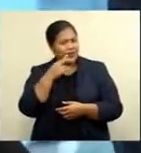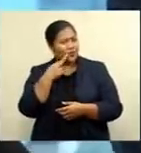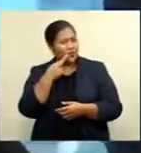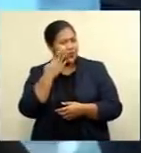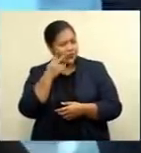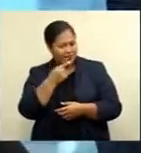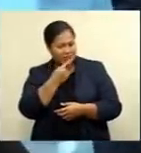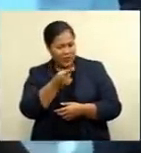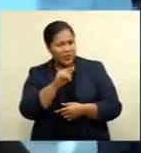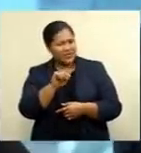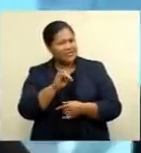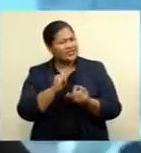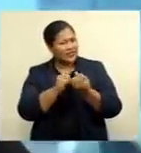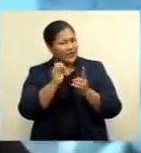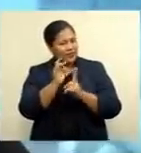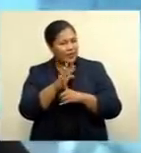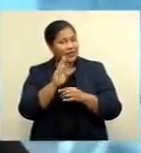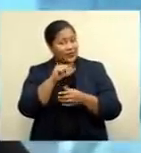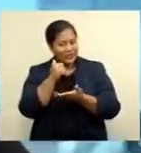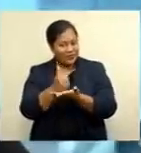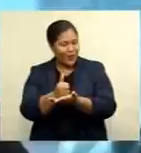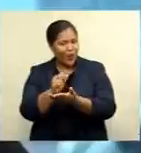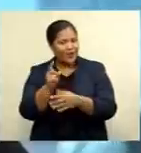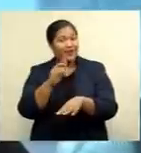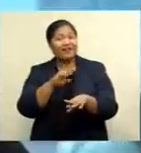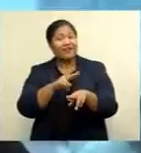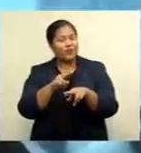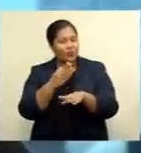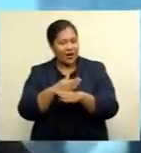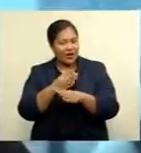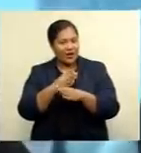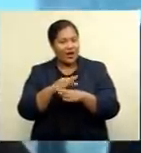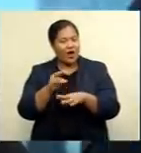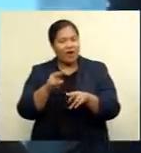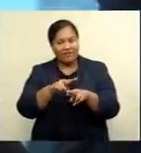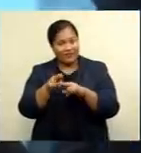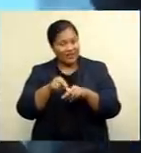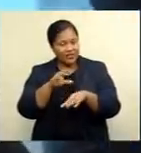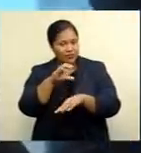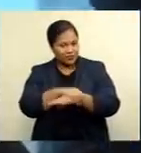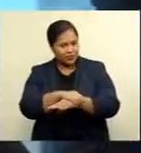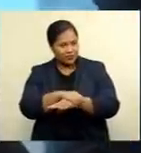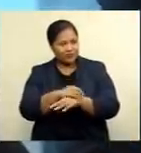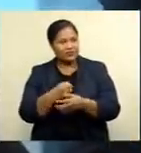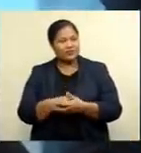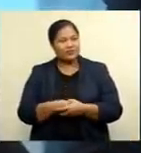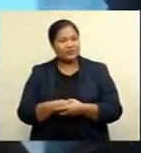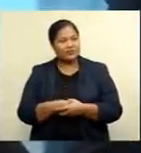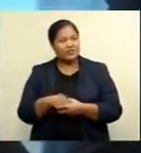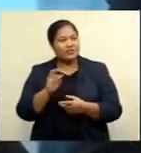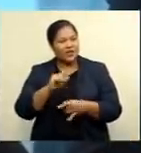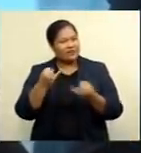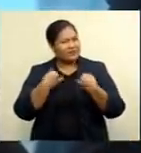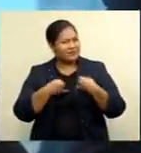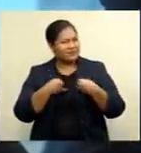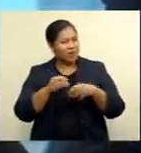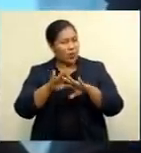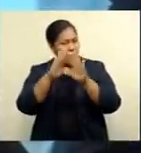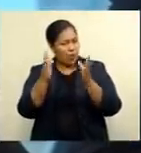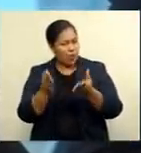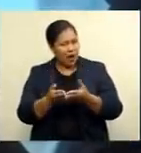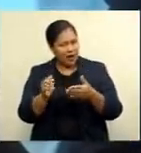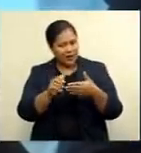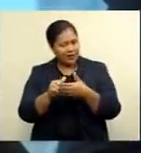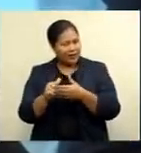significantly enhanced the Fiji Police Force's capacity to implement Fiji's world-leading containment